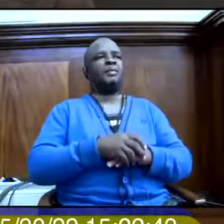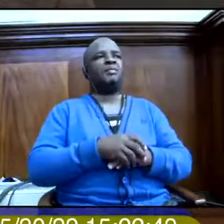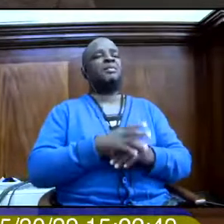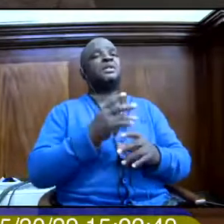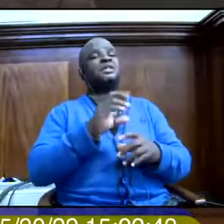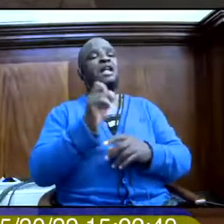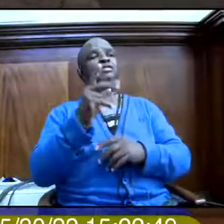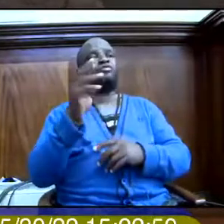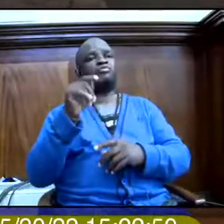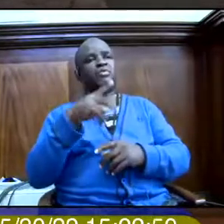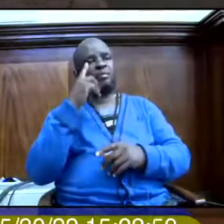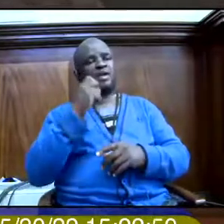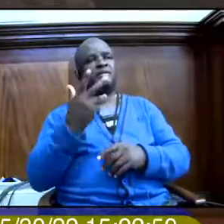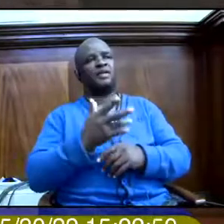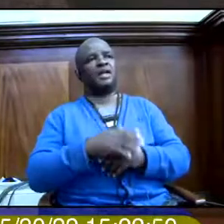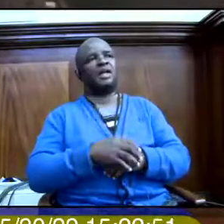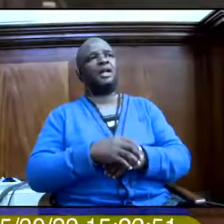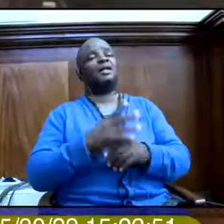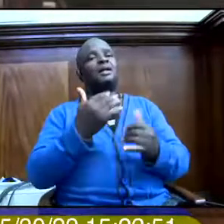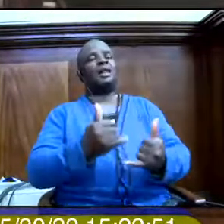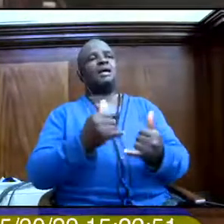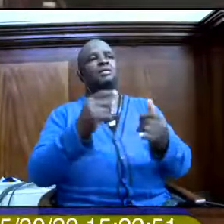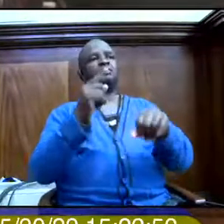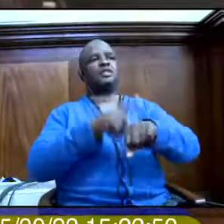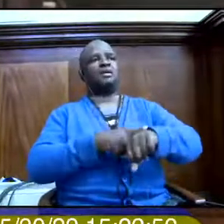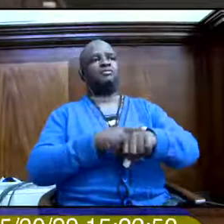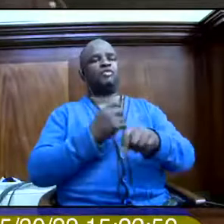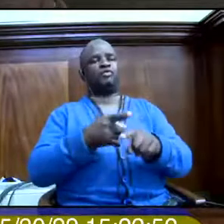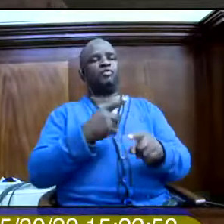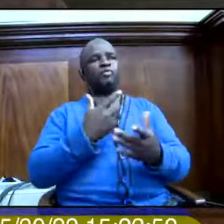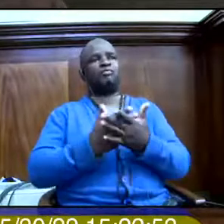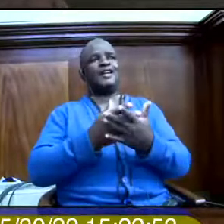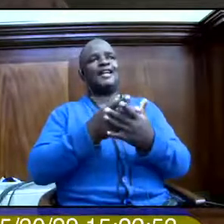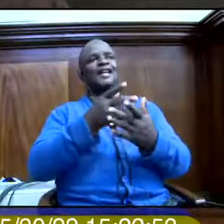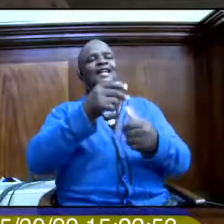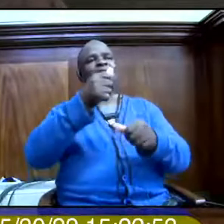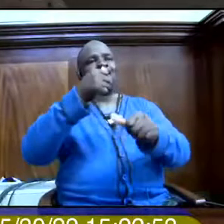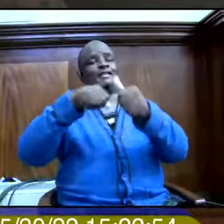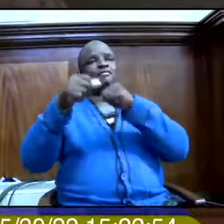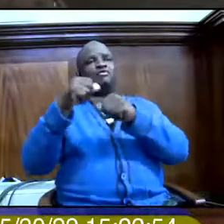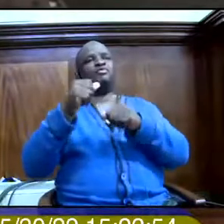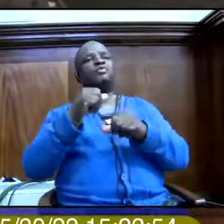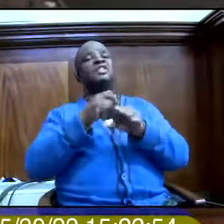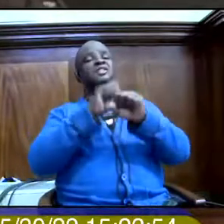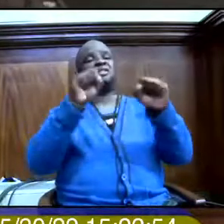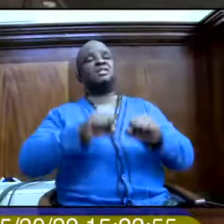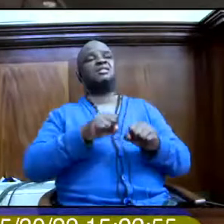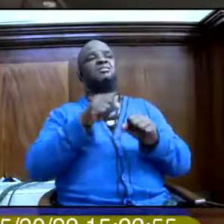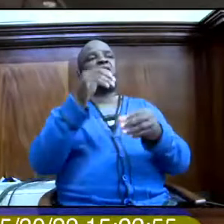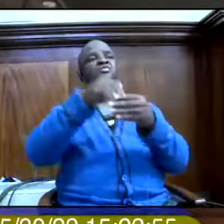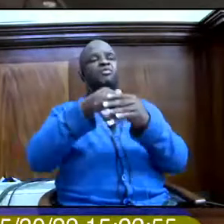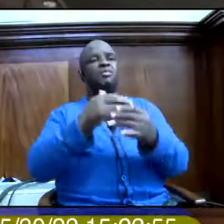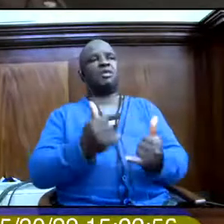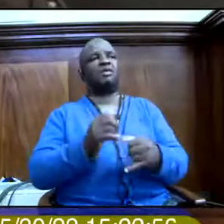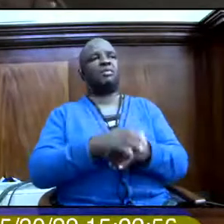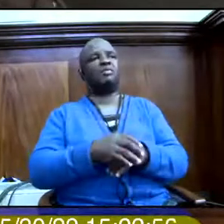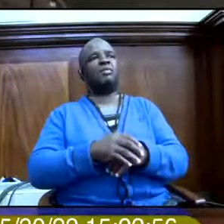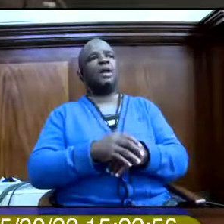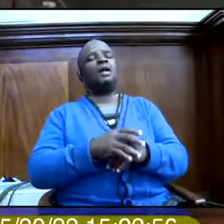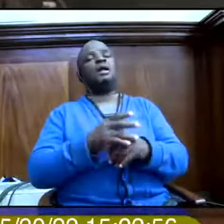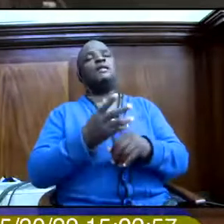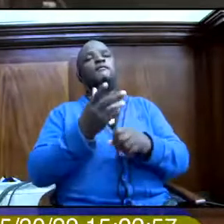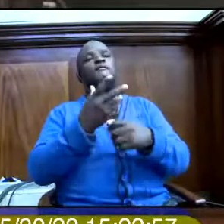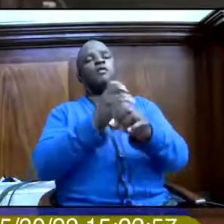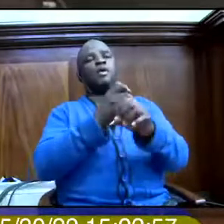soft to believe it is time to critically review the current electoral system and especially